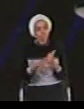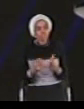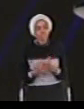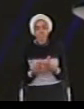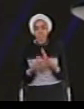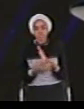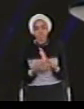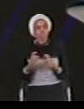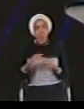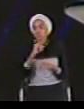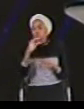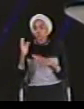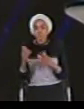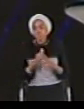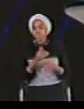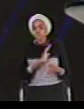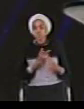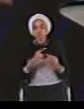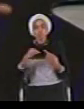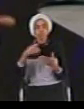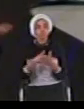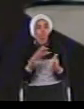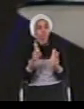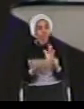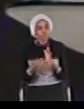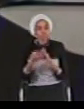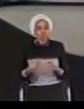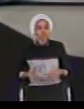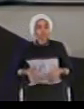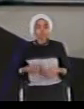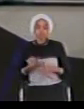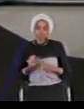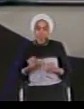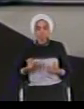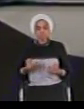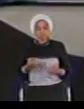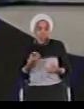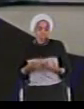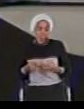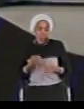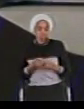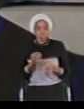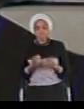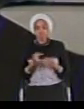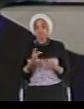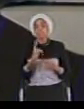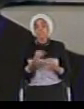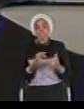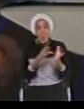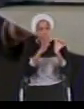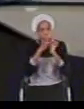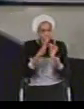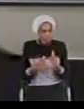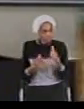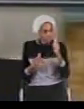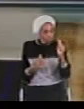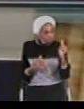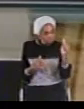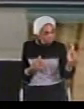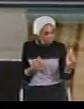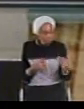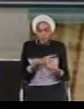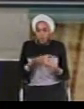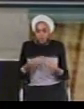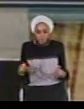to newness of life. And so, even though he's a Christian by himself, but